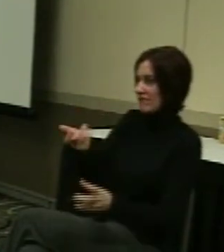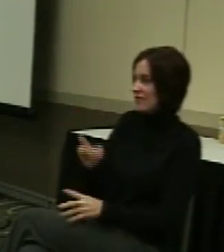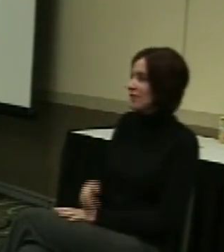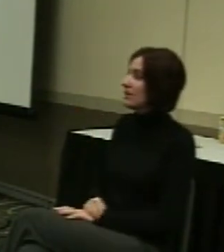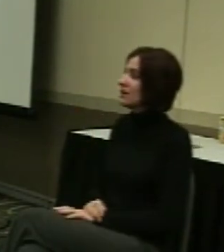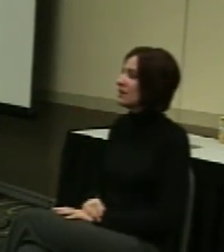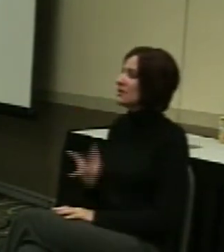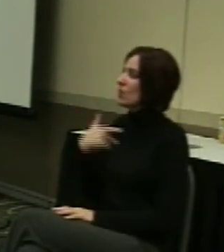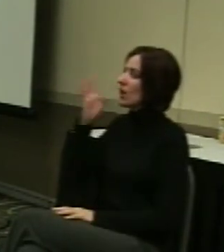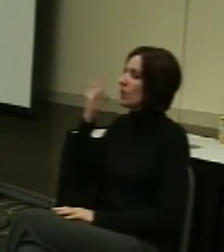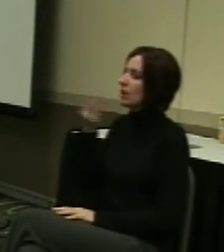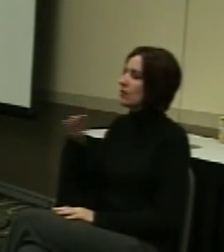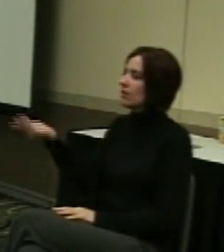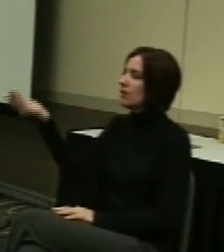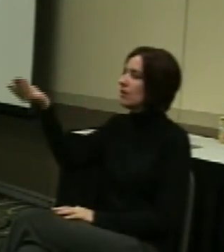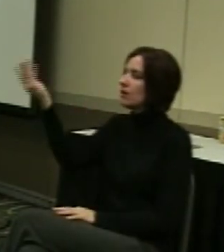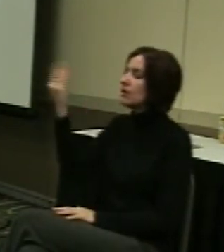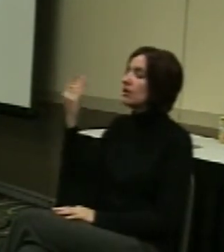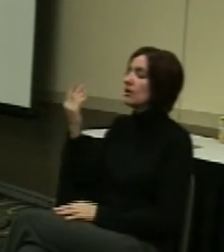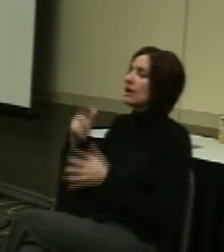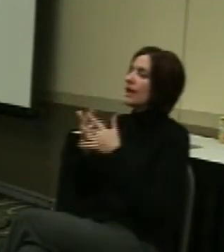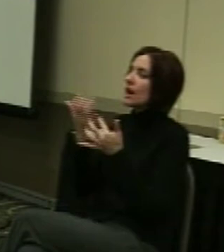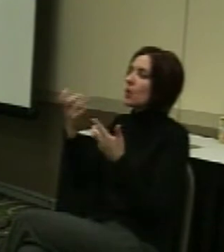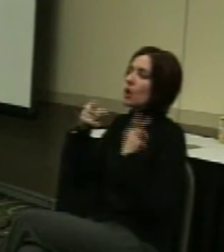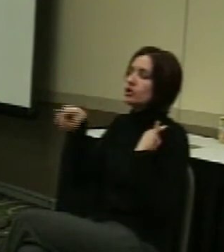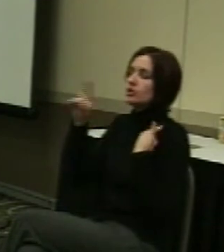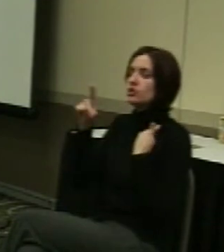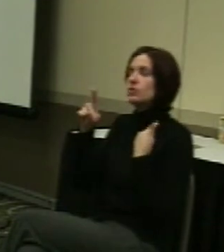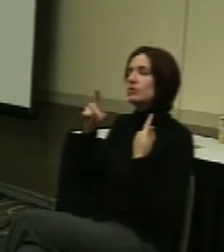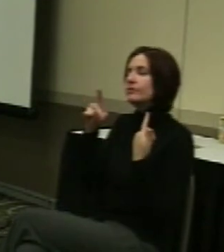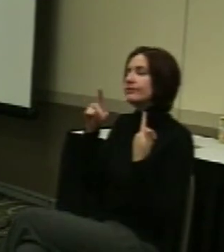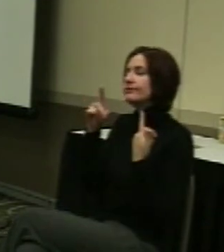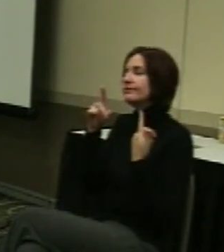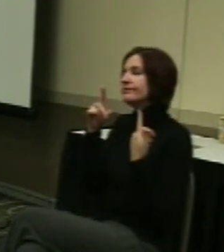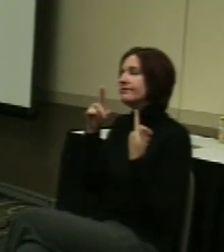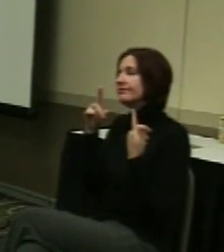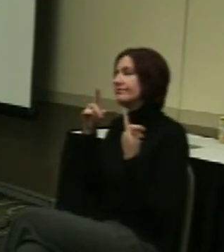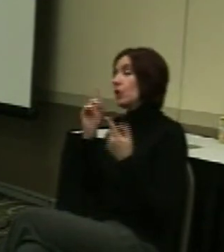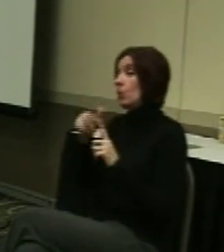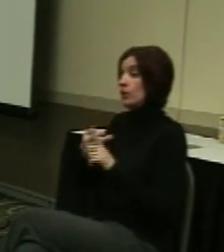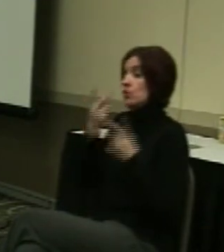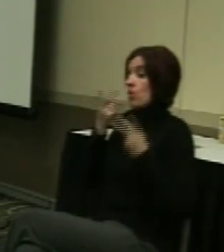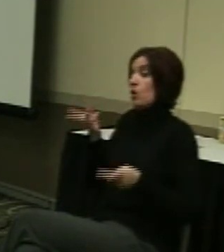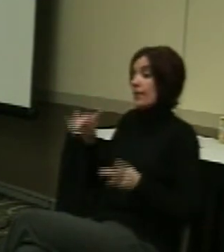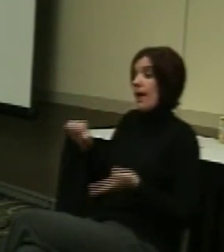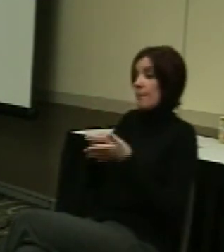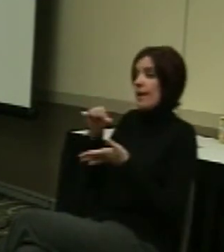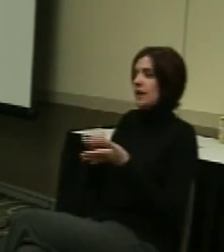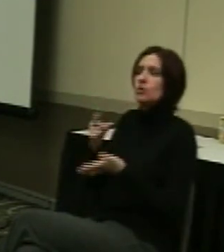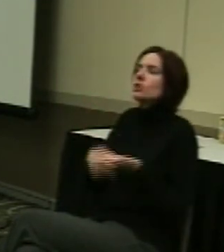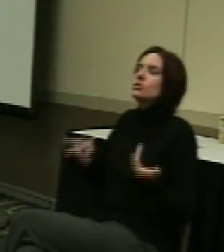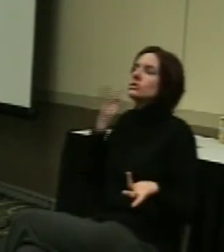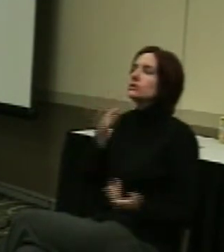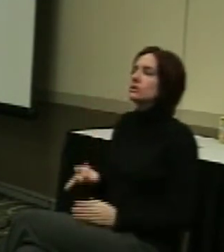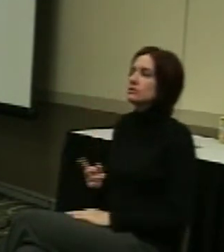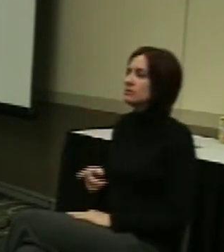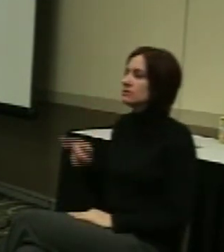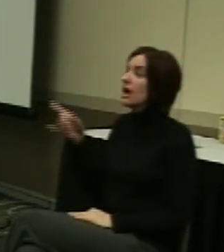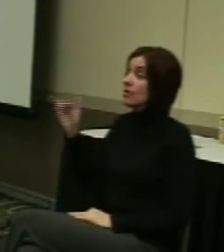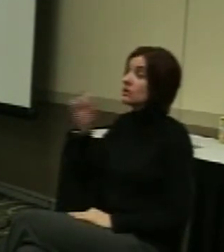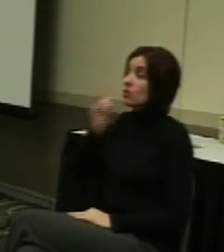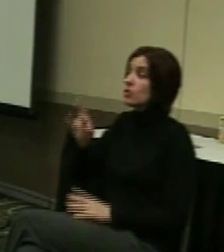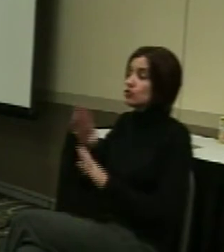to, we'll critique them now in a minute. I'm going to ask you, what do you see when you look at that page? This is a real child, by the way.